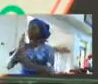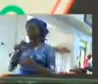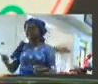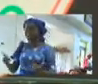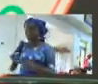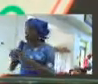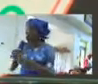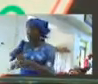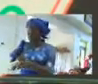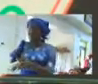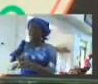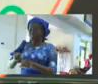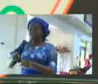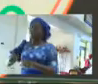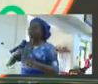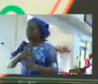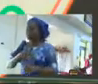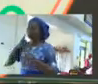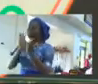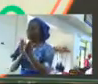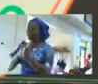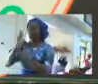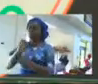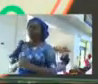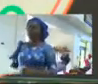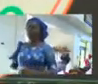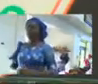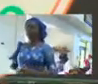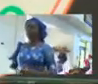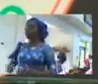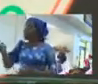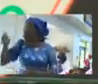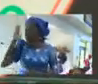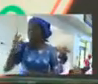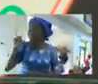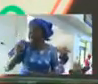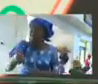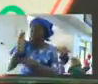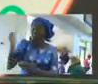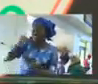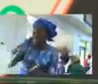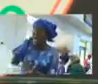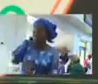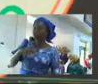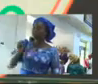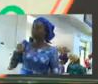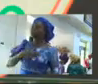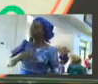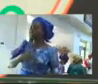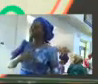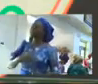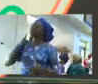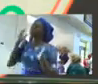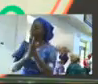what He had done for you in the past. You are going to need Him again, so praise Him now. Praise Him from the bottom of